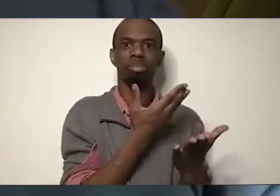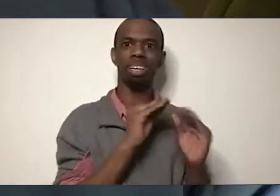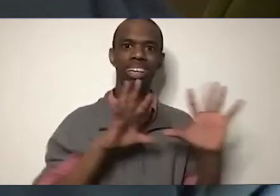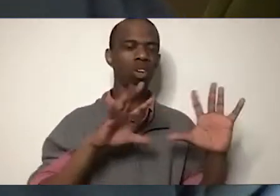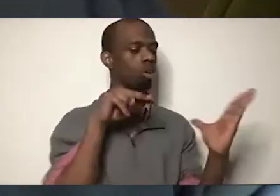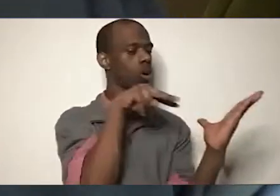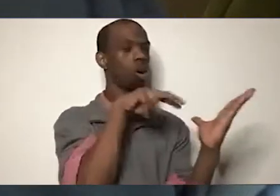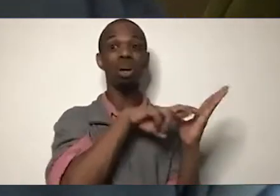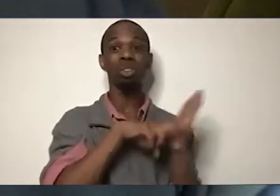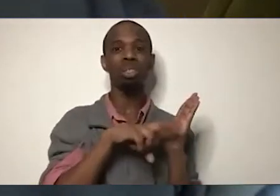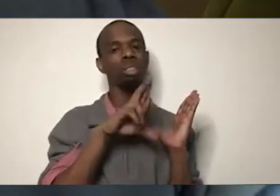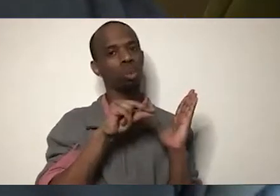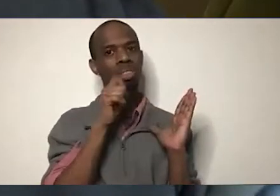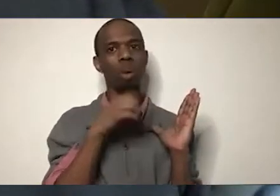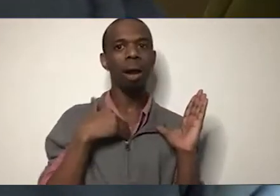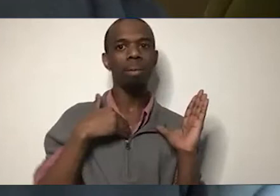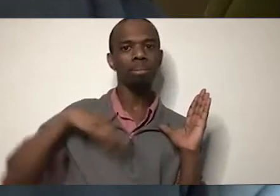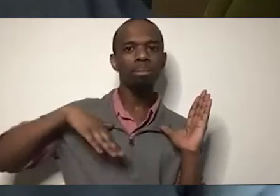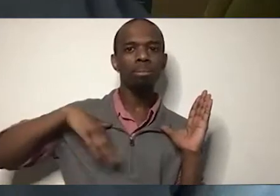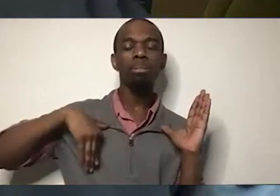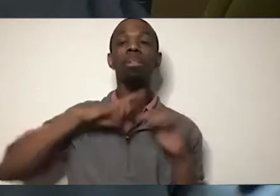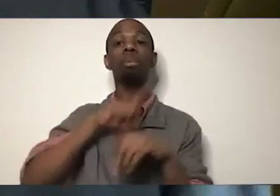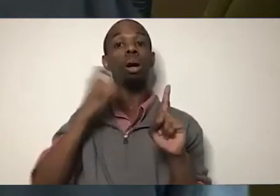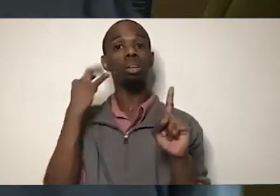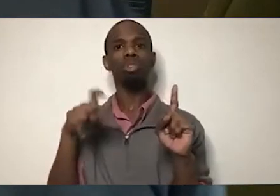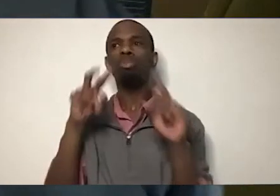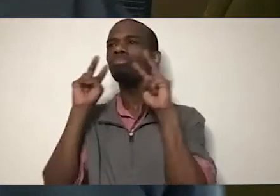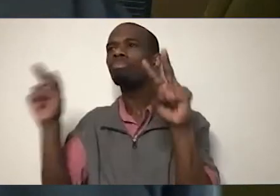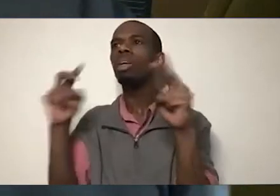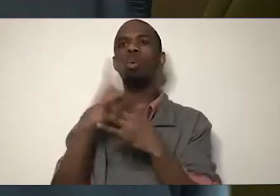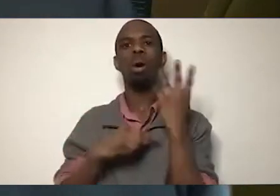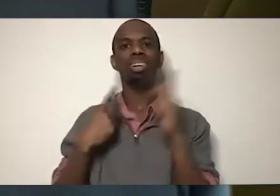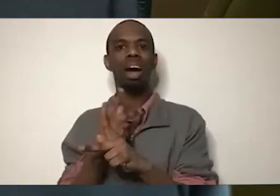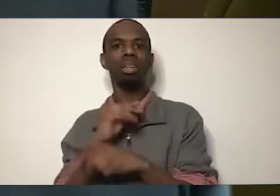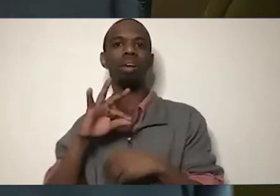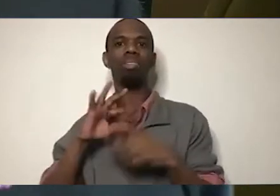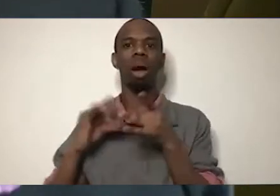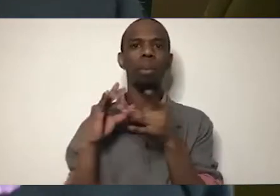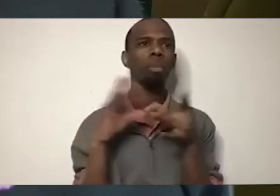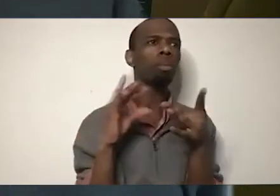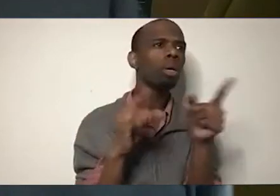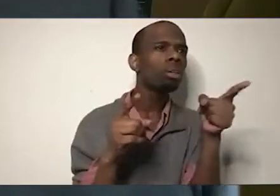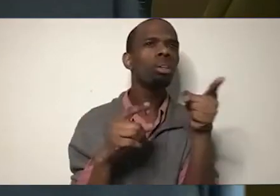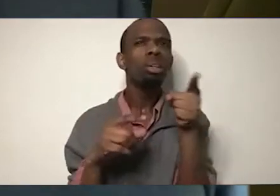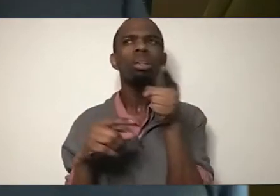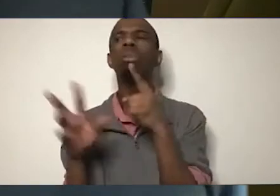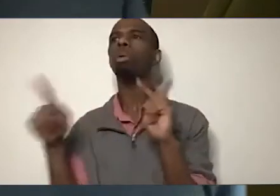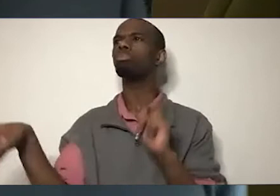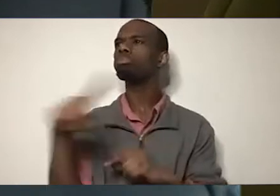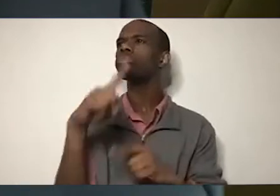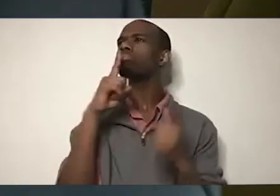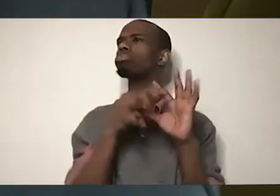the coverage looked like early on. And until 2016, the people in Flint who were being